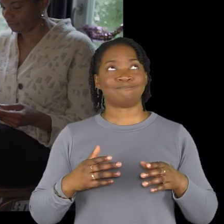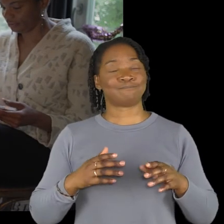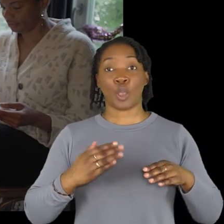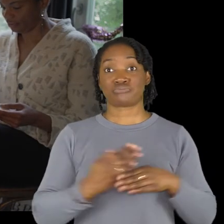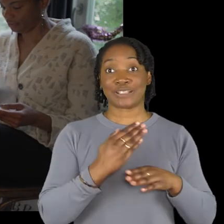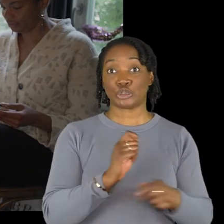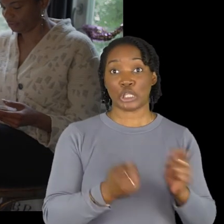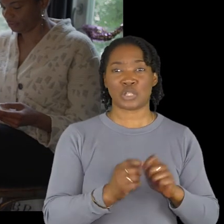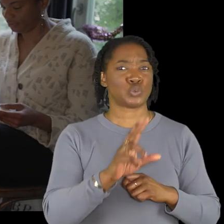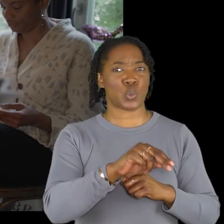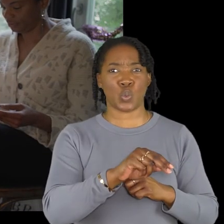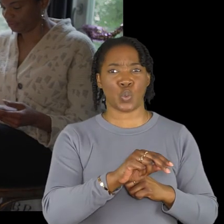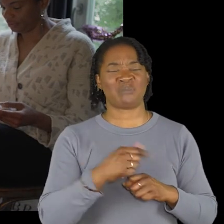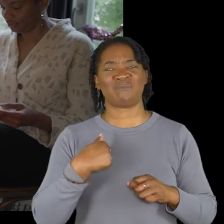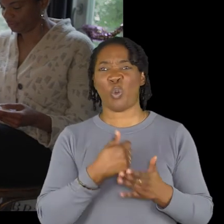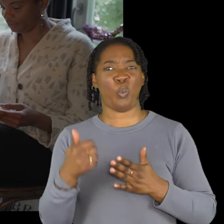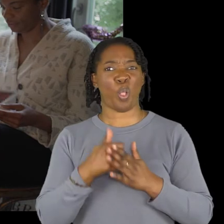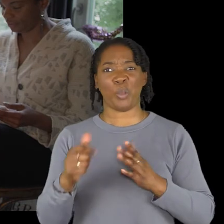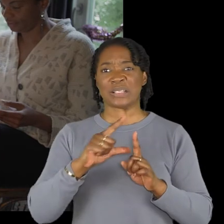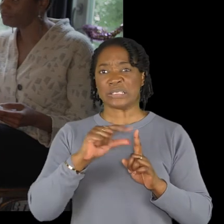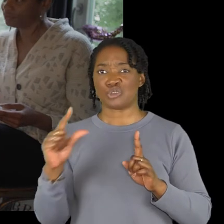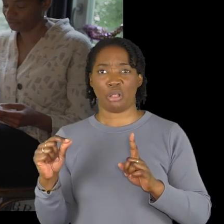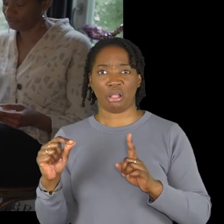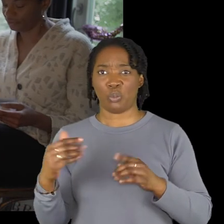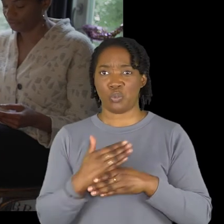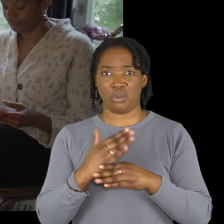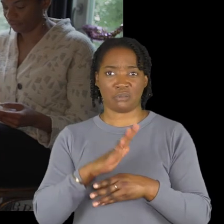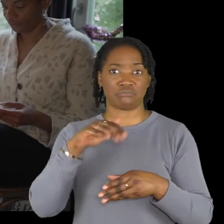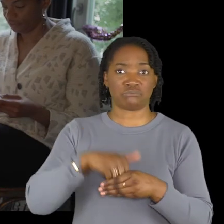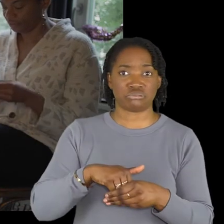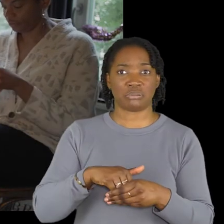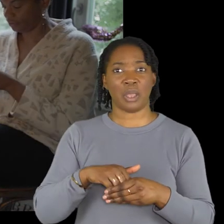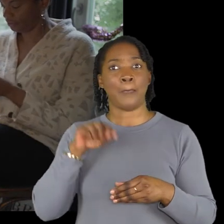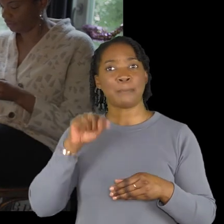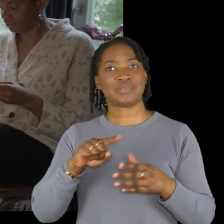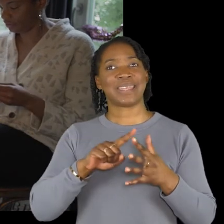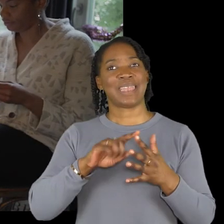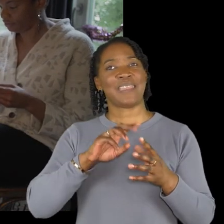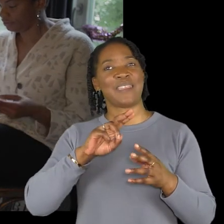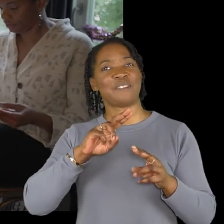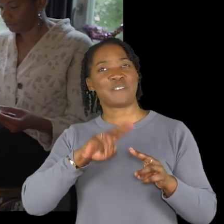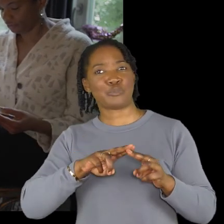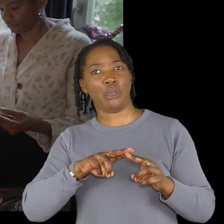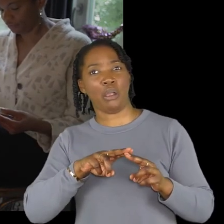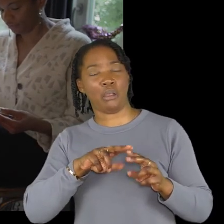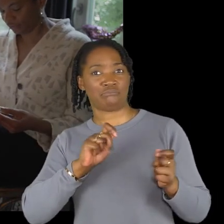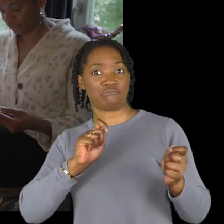practice changed because I was always doing digital work, but ephemera changed.